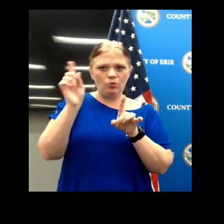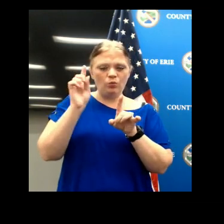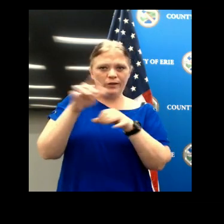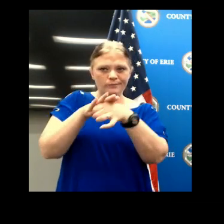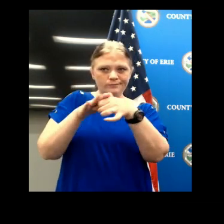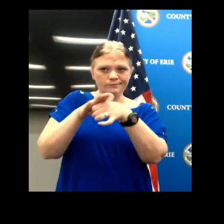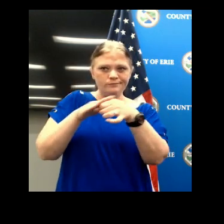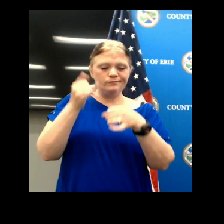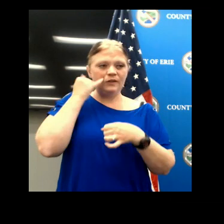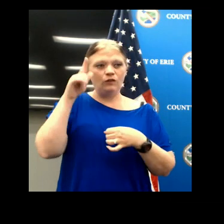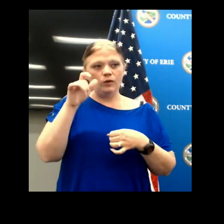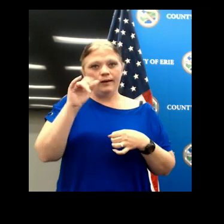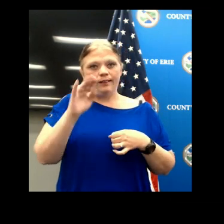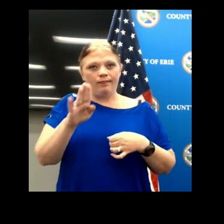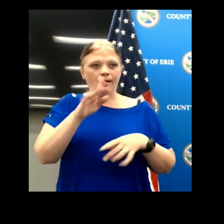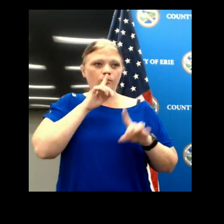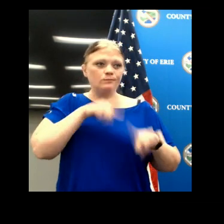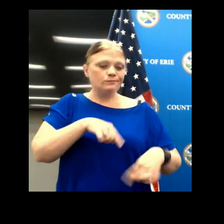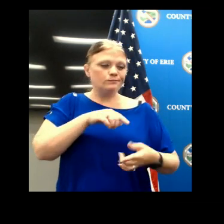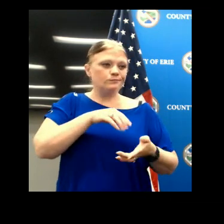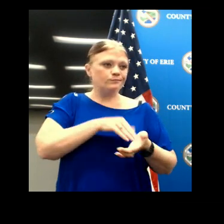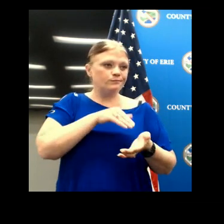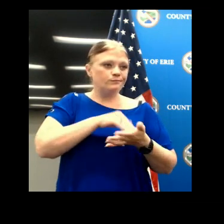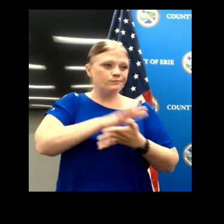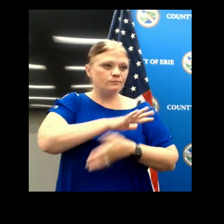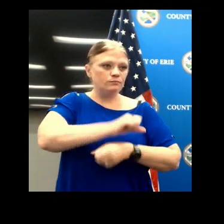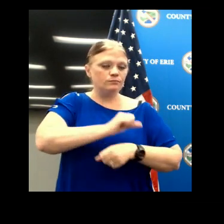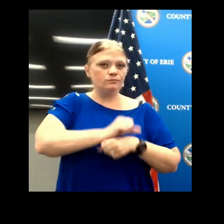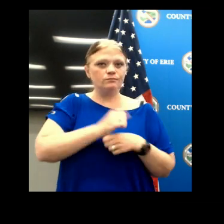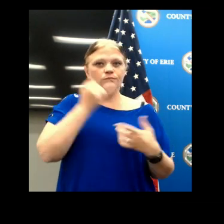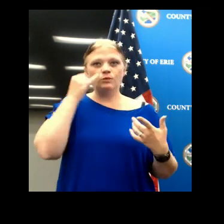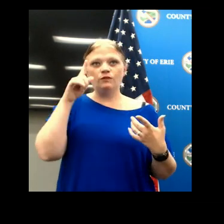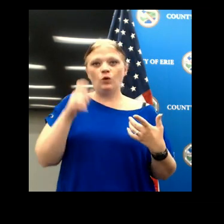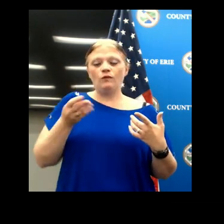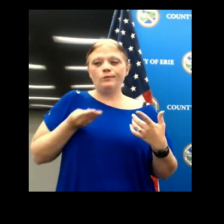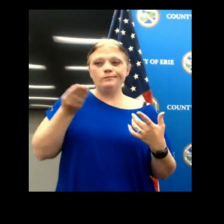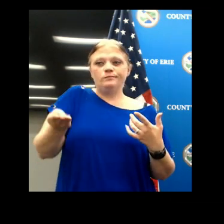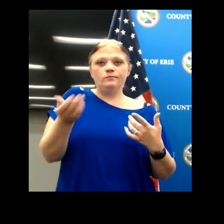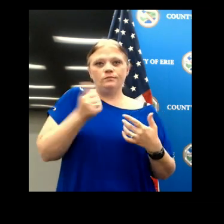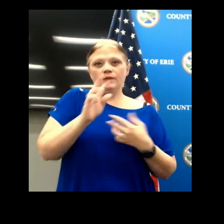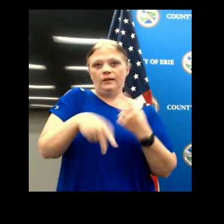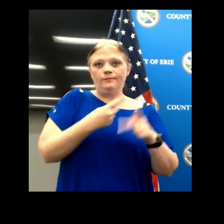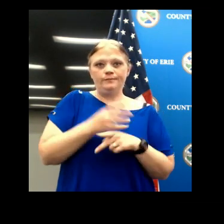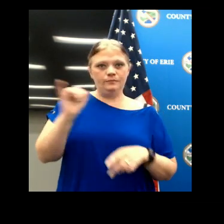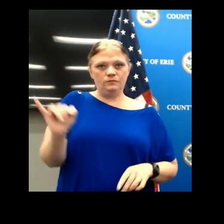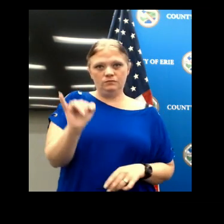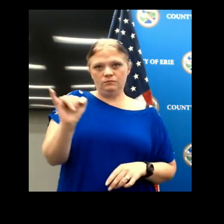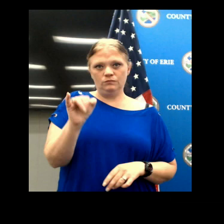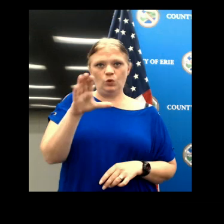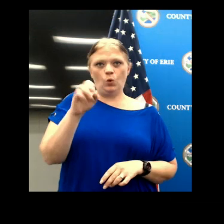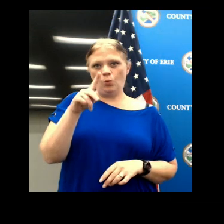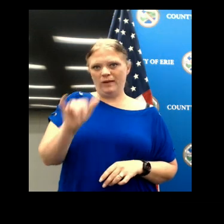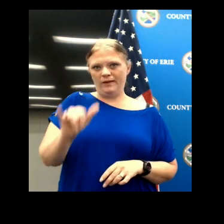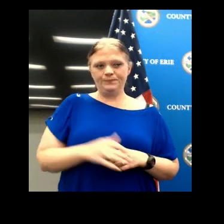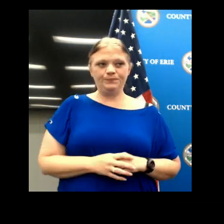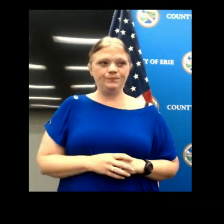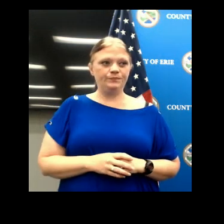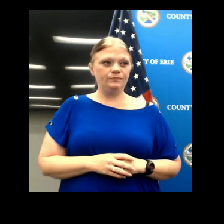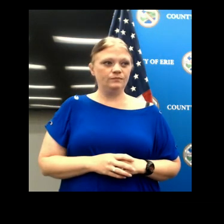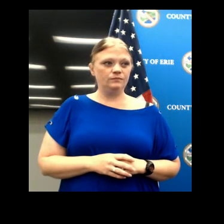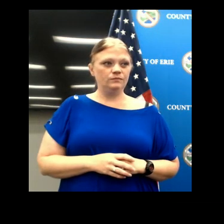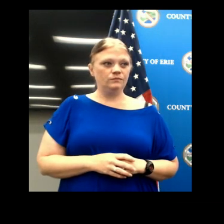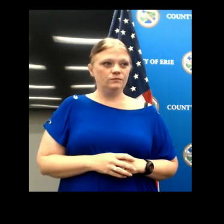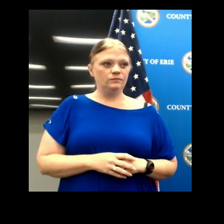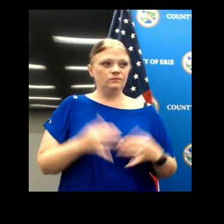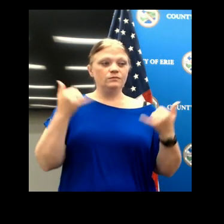need a lab rec or physician's order, and if you need to provide any type of proof of insurance or copayment. So just going to